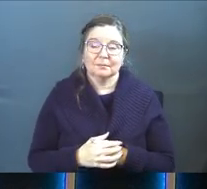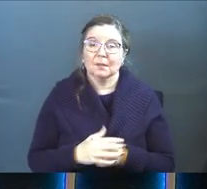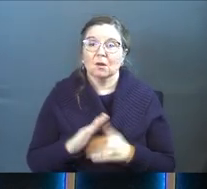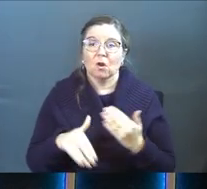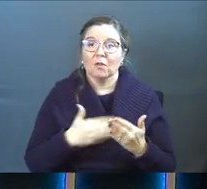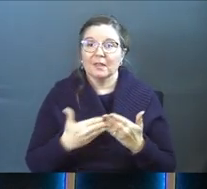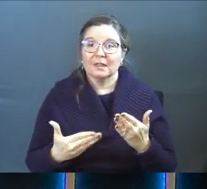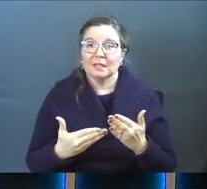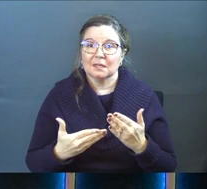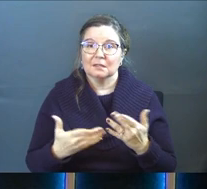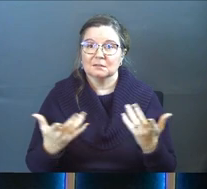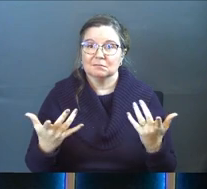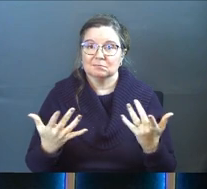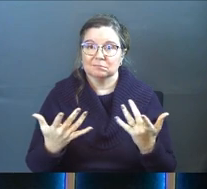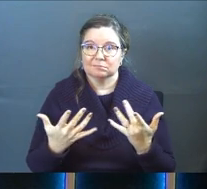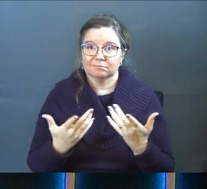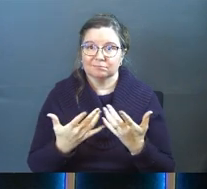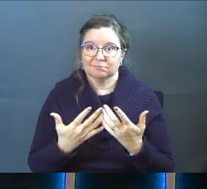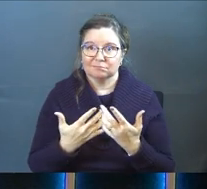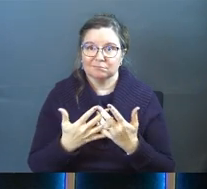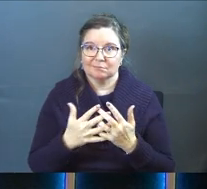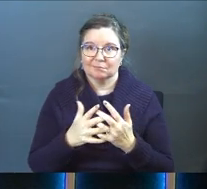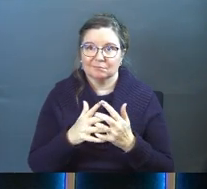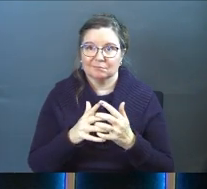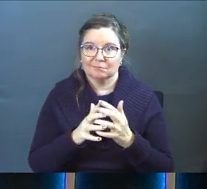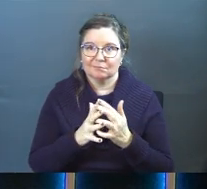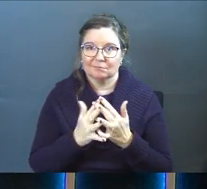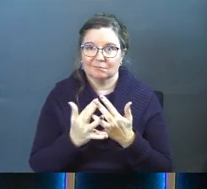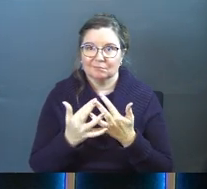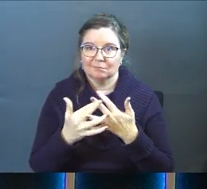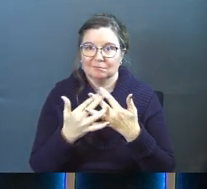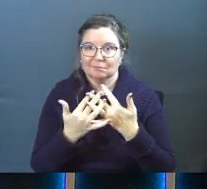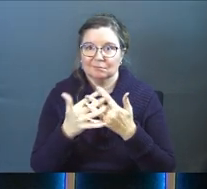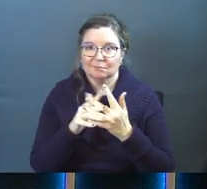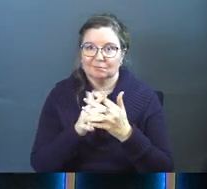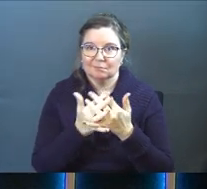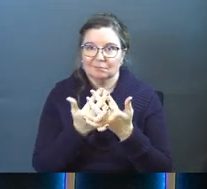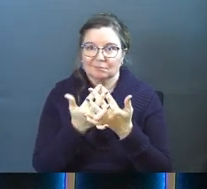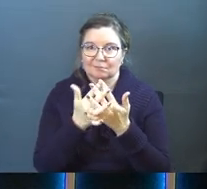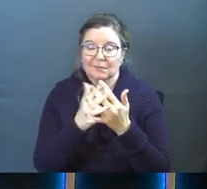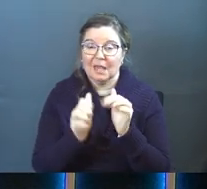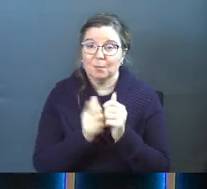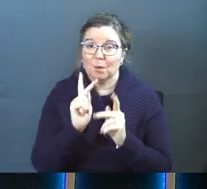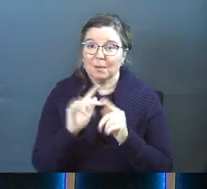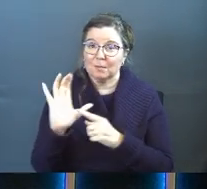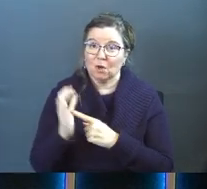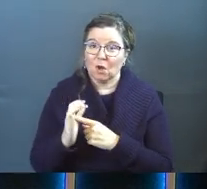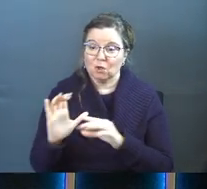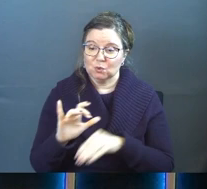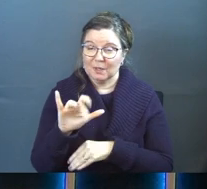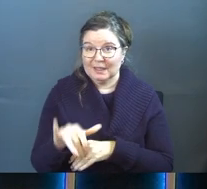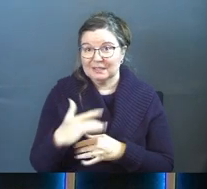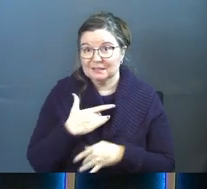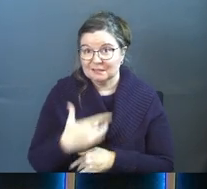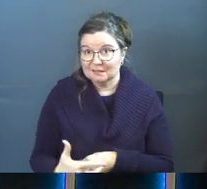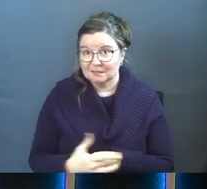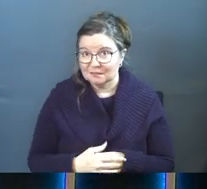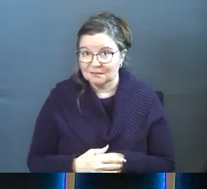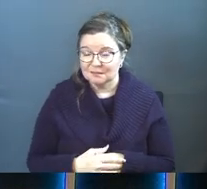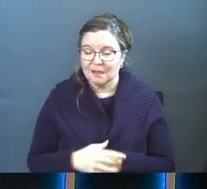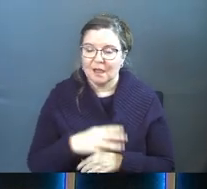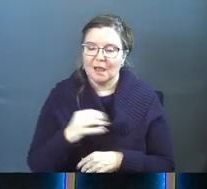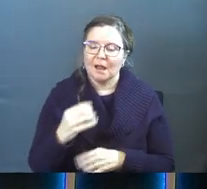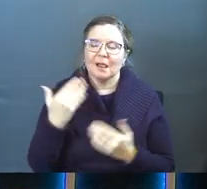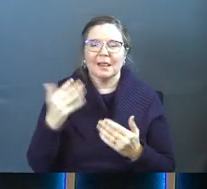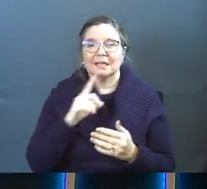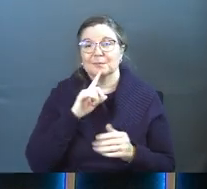And all these things start to come together. And you're just, again, you're kind of tangling. And most people in our culture are doing this.